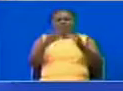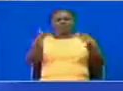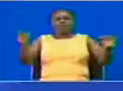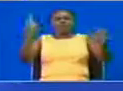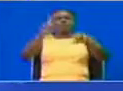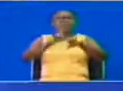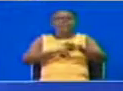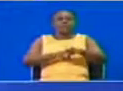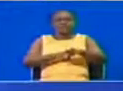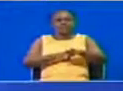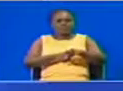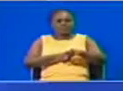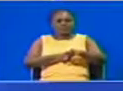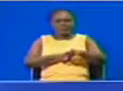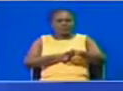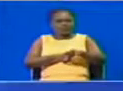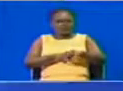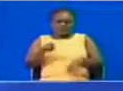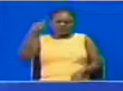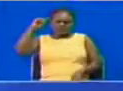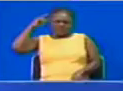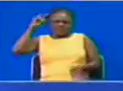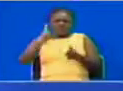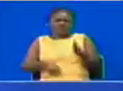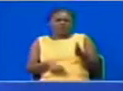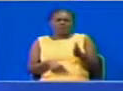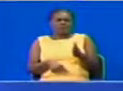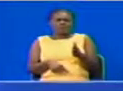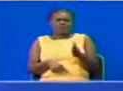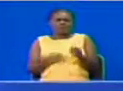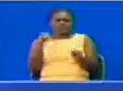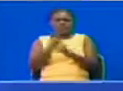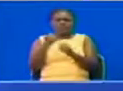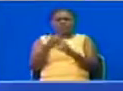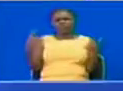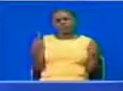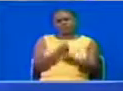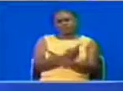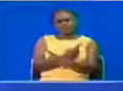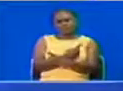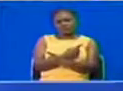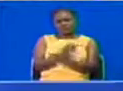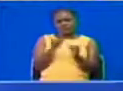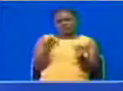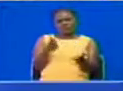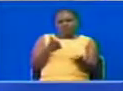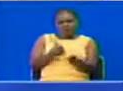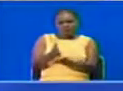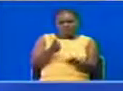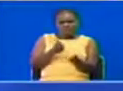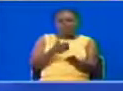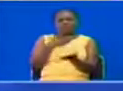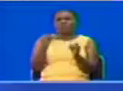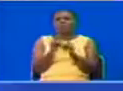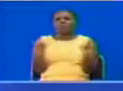You observe this every day. What do you think the ministry should have done differently if really they were honest about wanting to clean up the whole